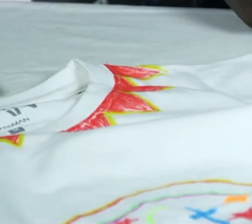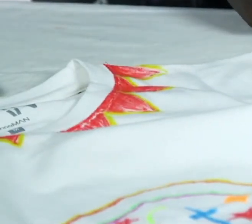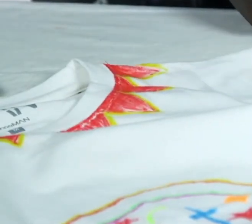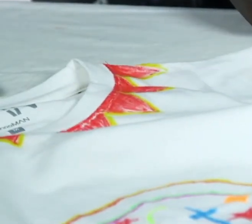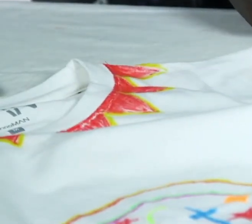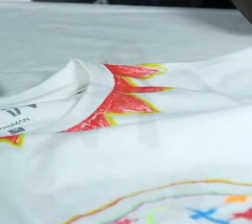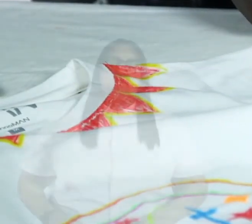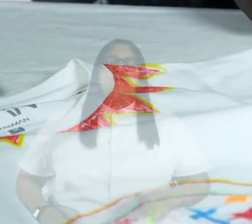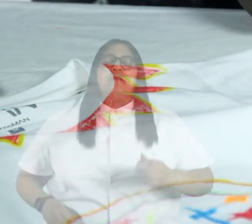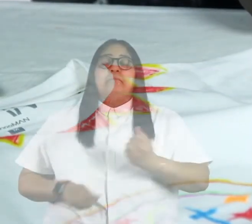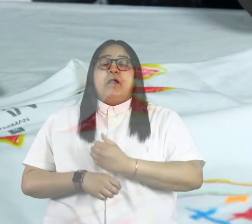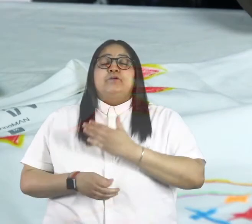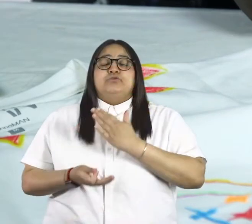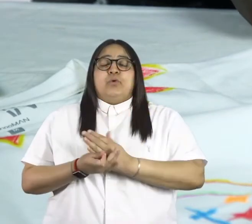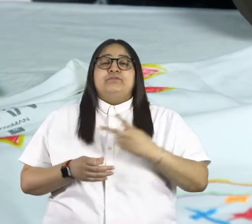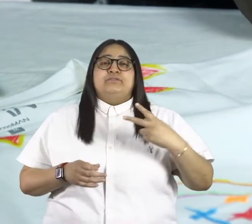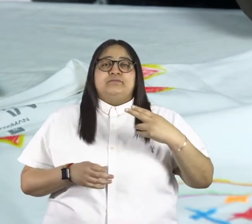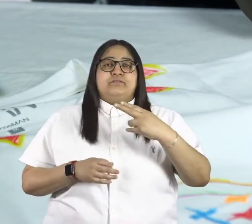make the